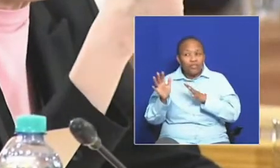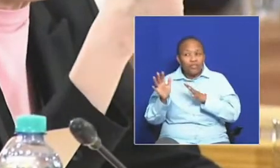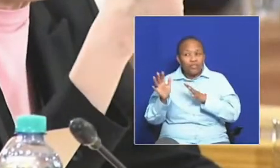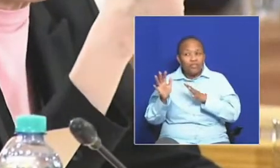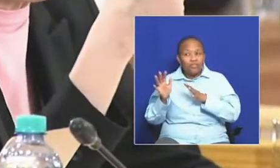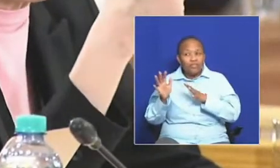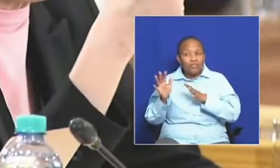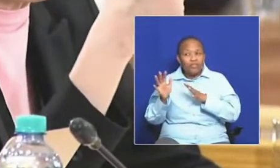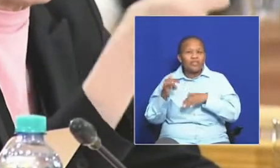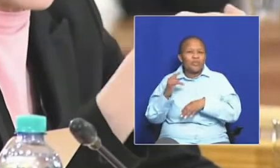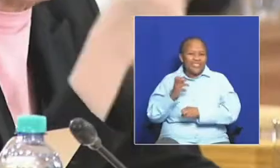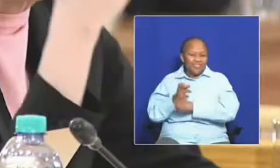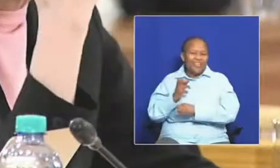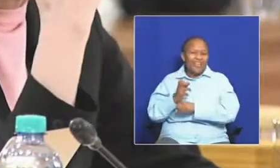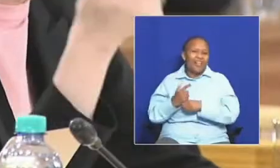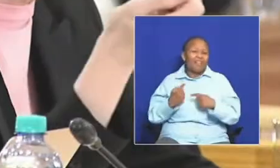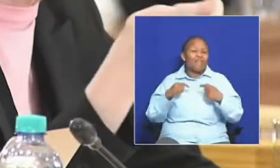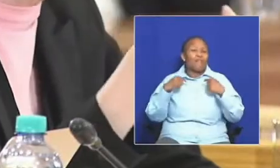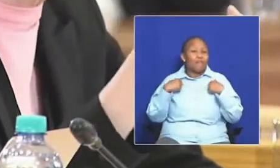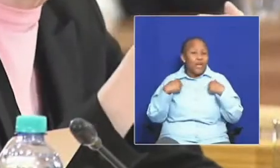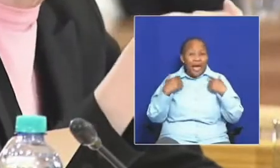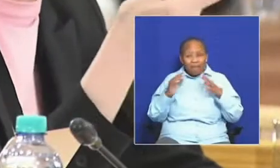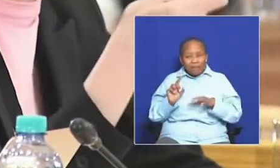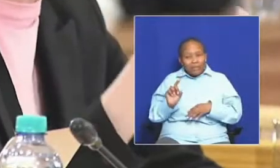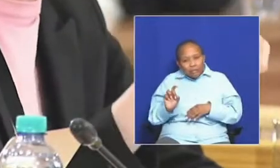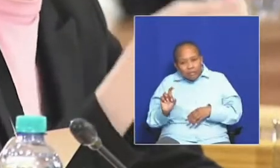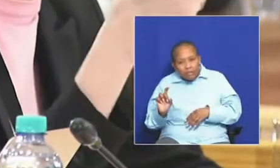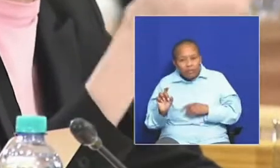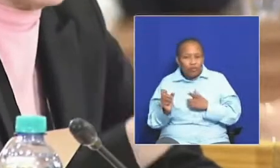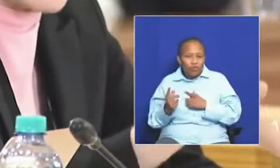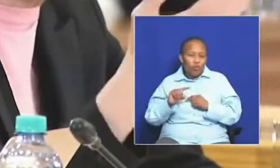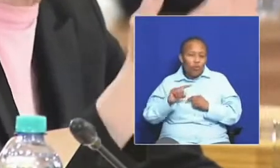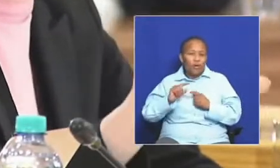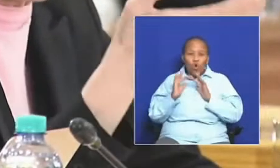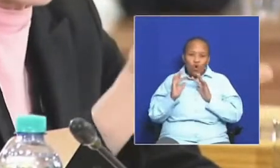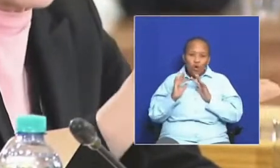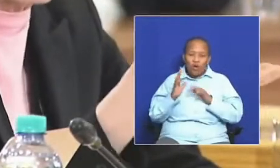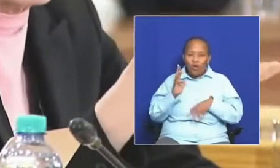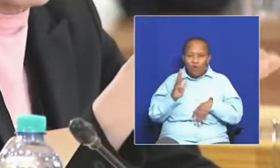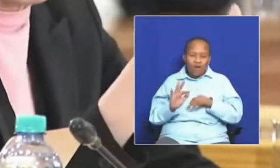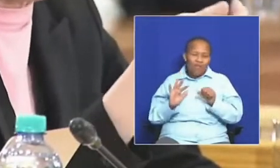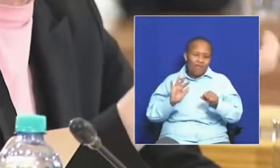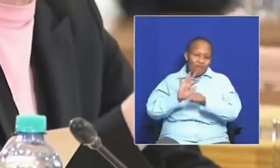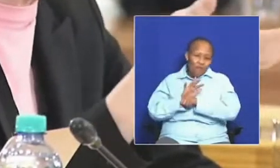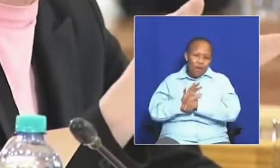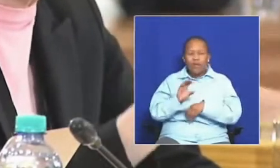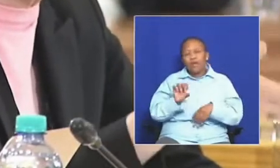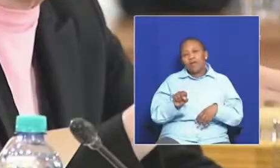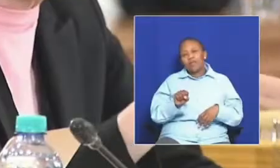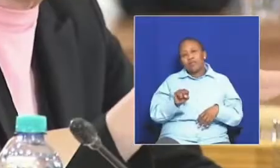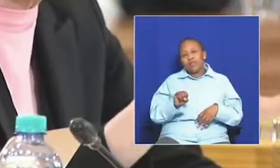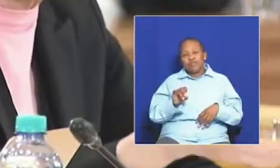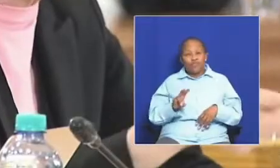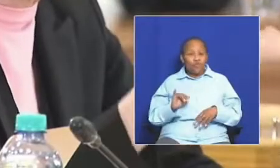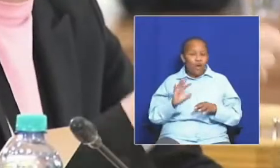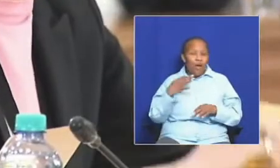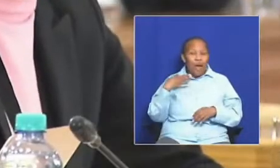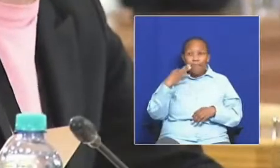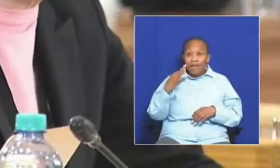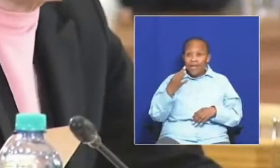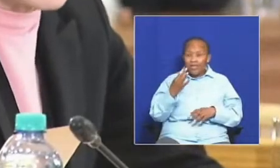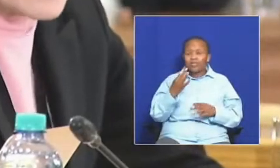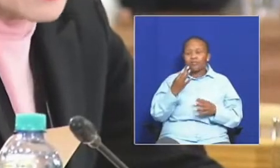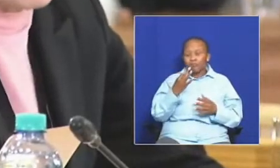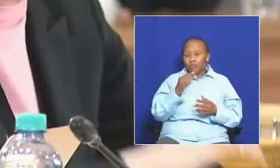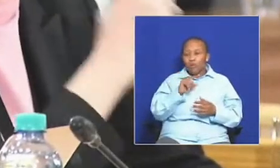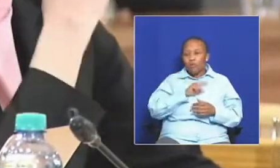to obtain the full SIU application for you, Chairperson, assist, I think, the commission to do its